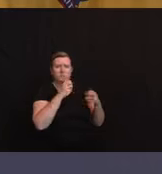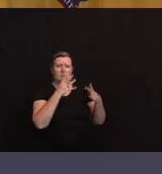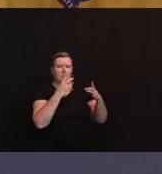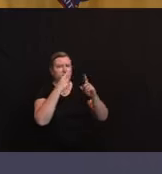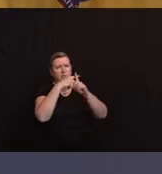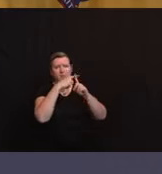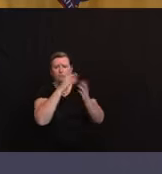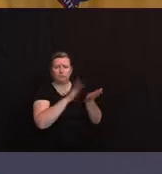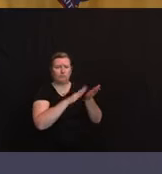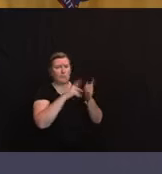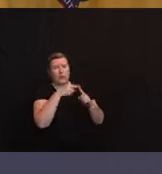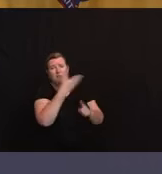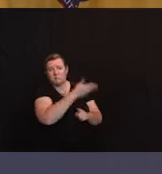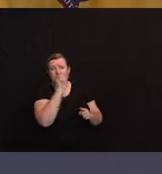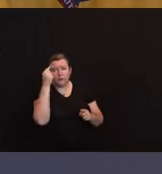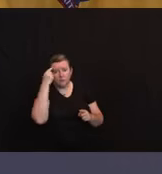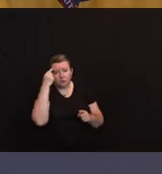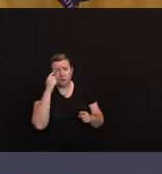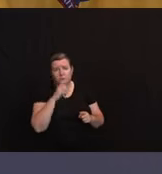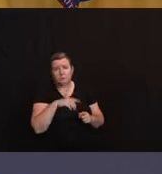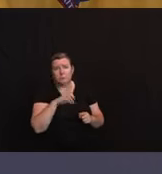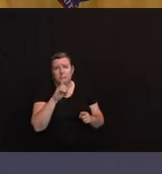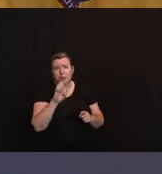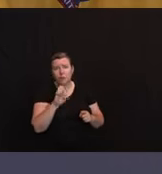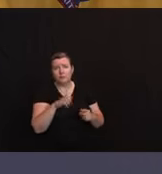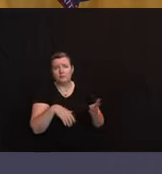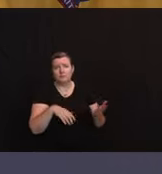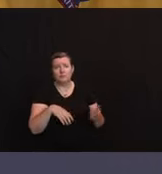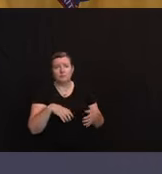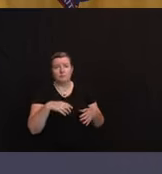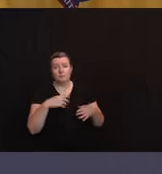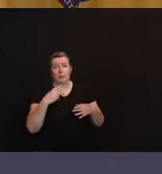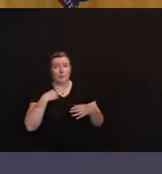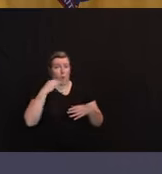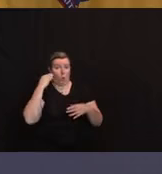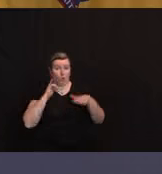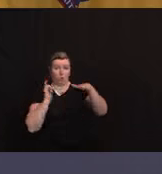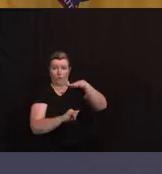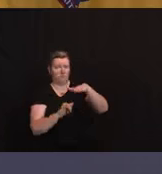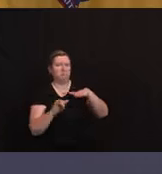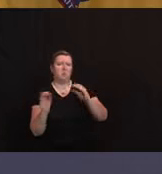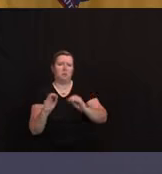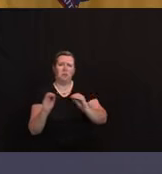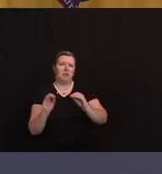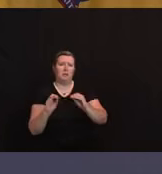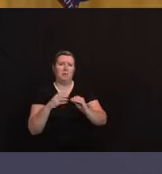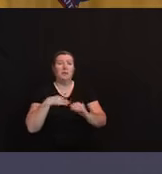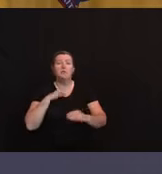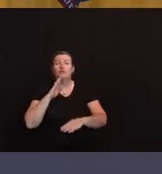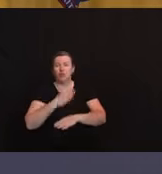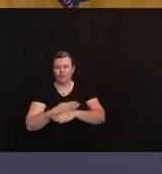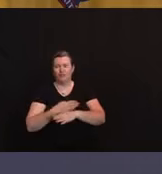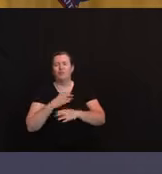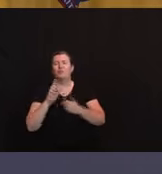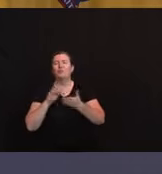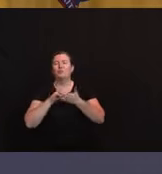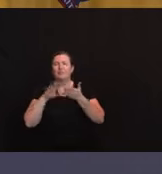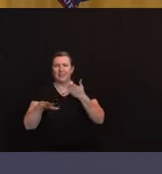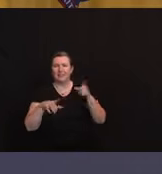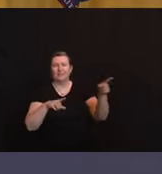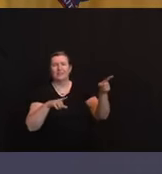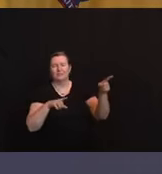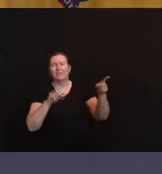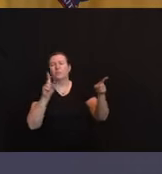nobody quarantining, but I do have a daughter who is a student at the University of Virginia, and Virginia just got